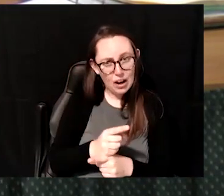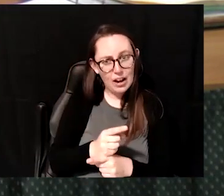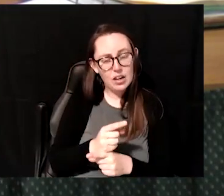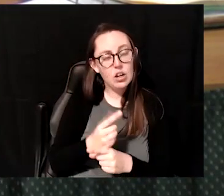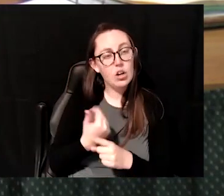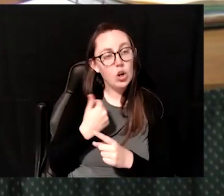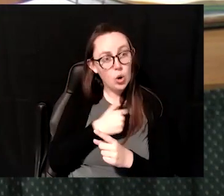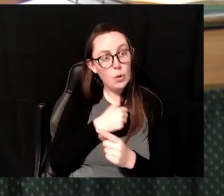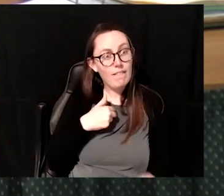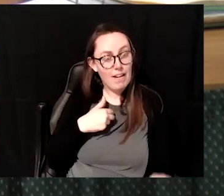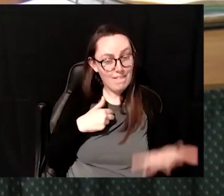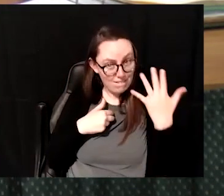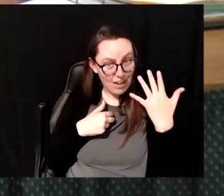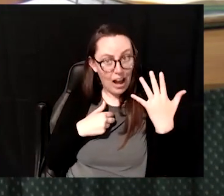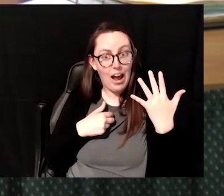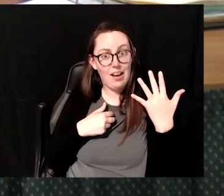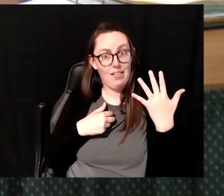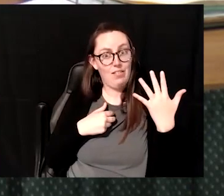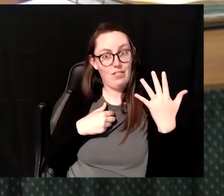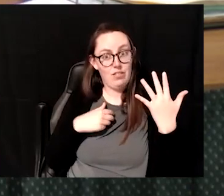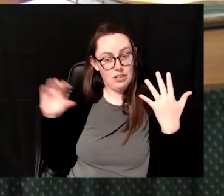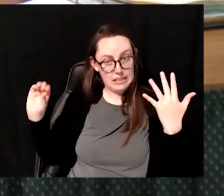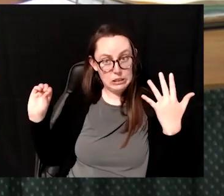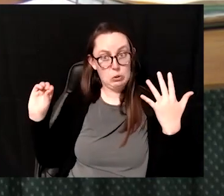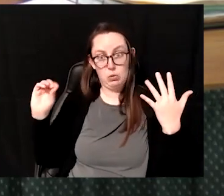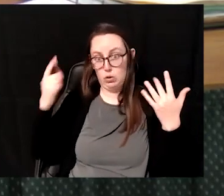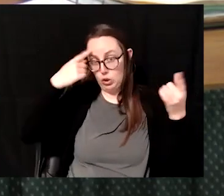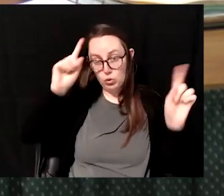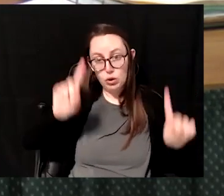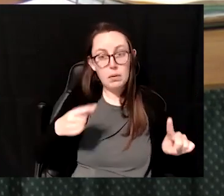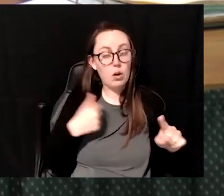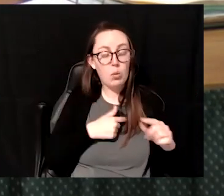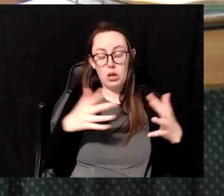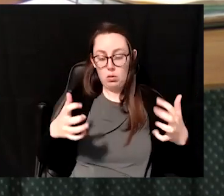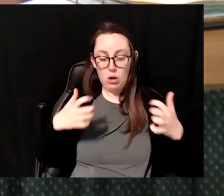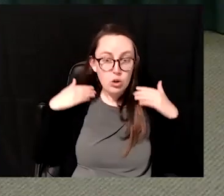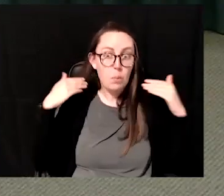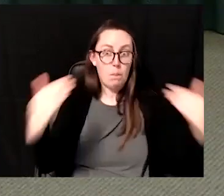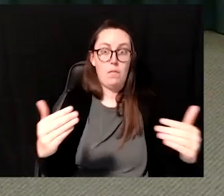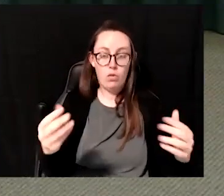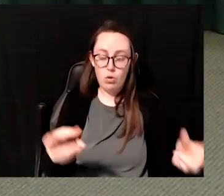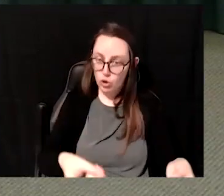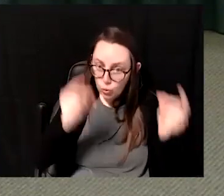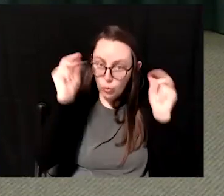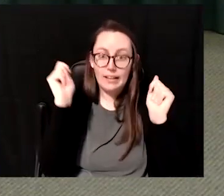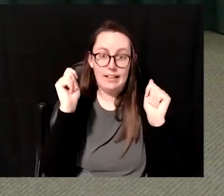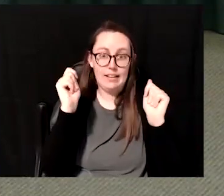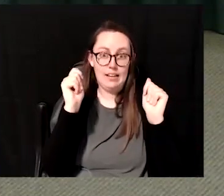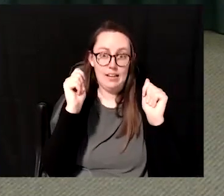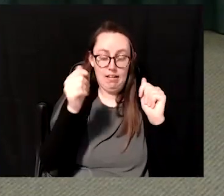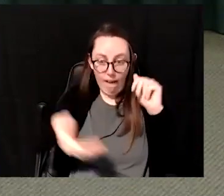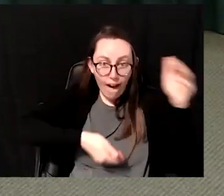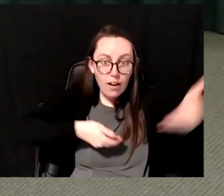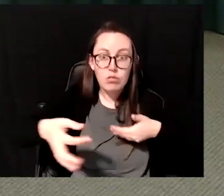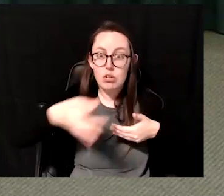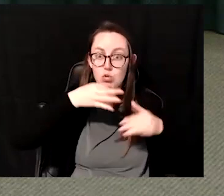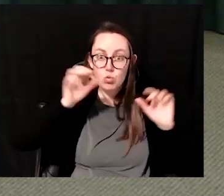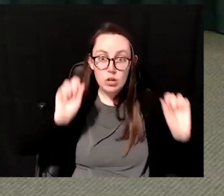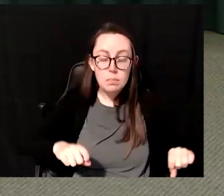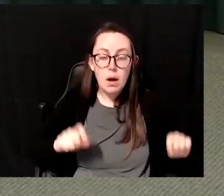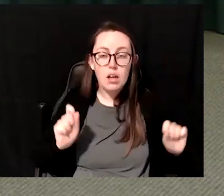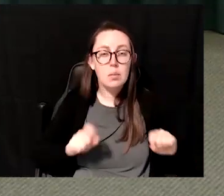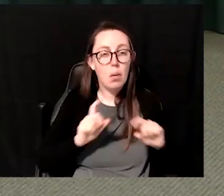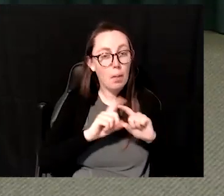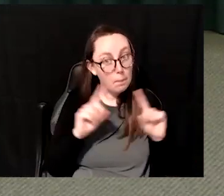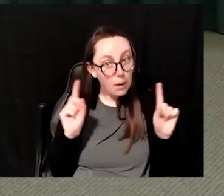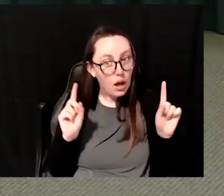with the higher so this is about how we pay I think it's how we pay for it yeah so the I think the question either goes to